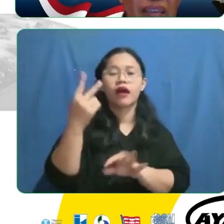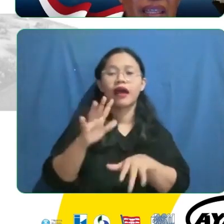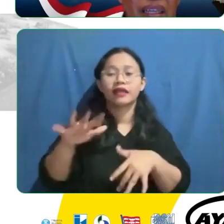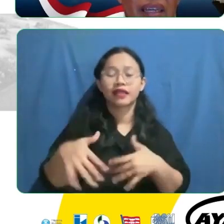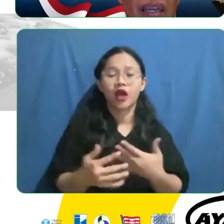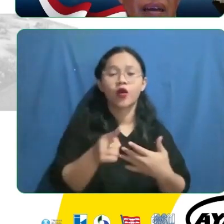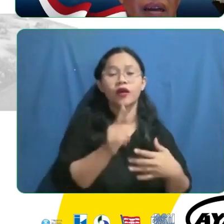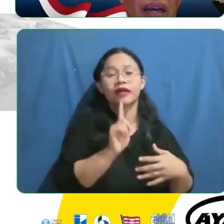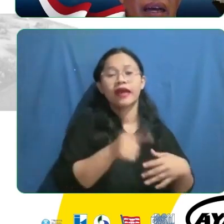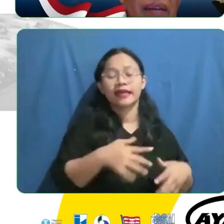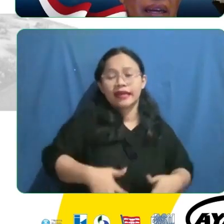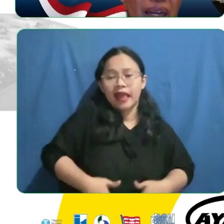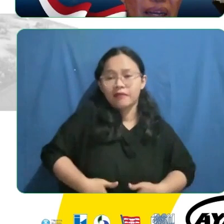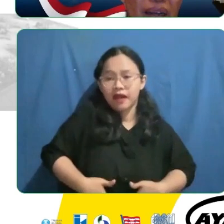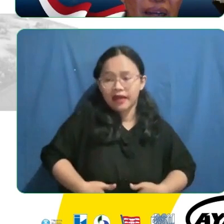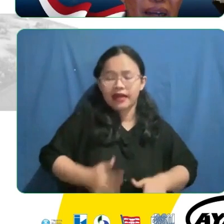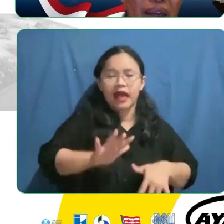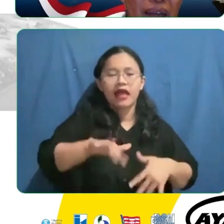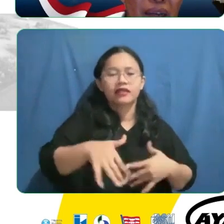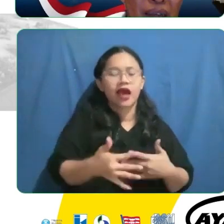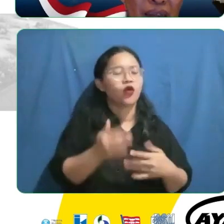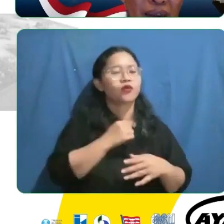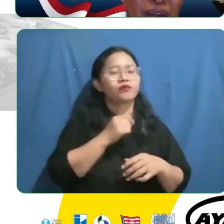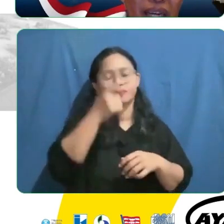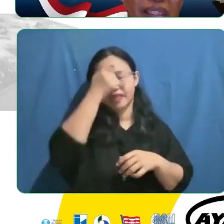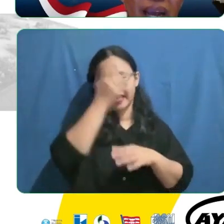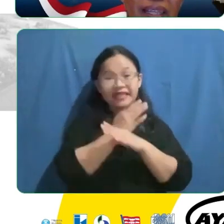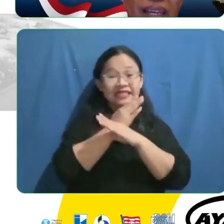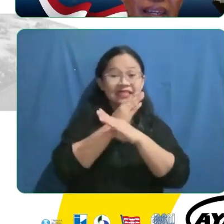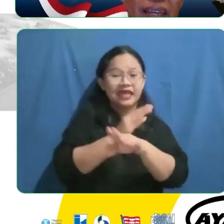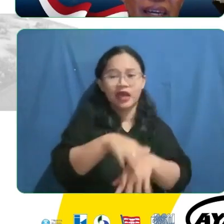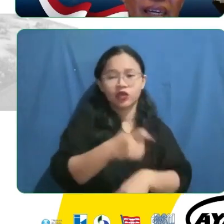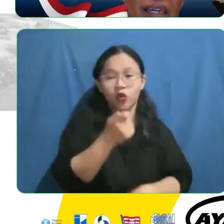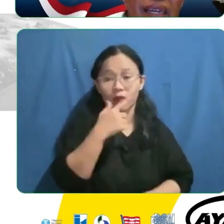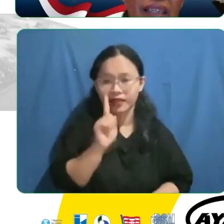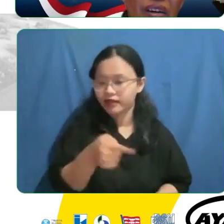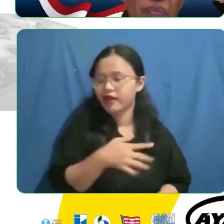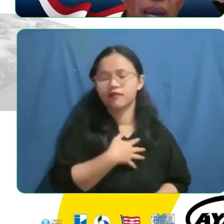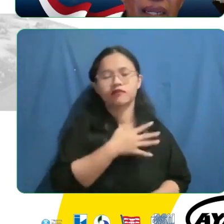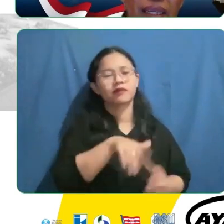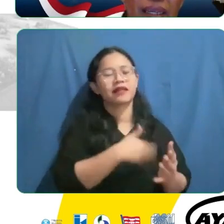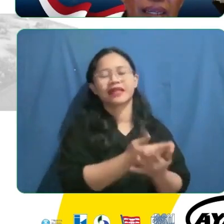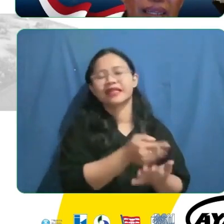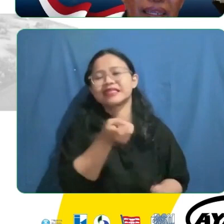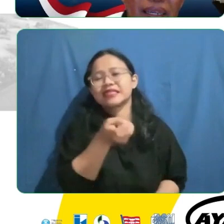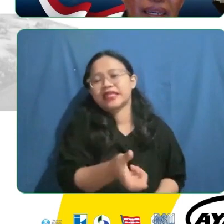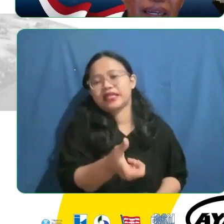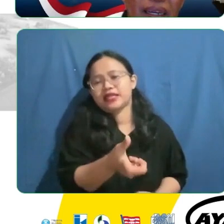2100. And on the other side, the death caused by the